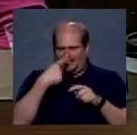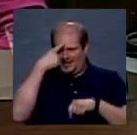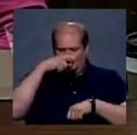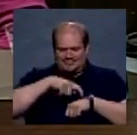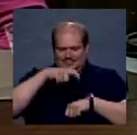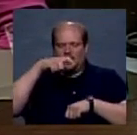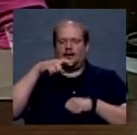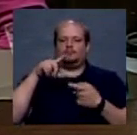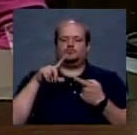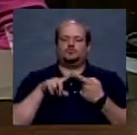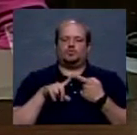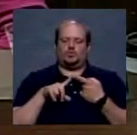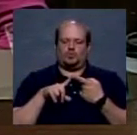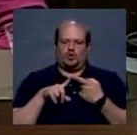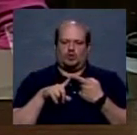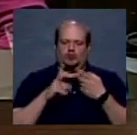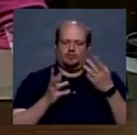to